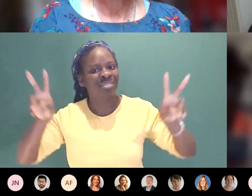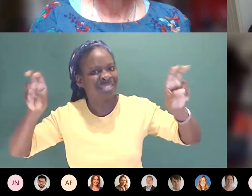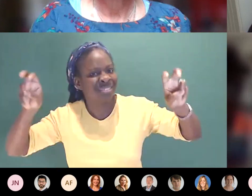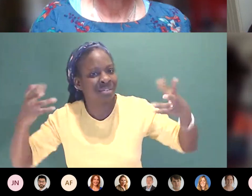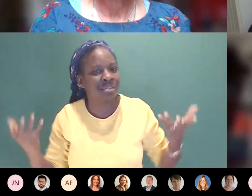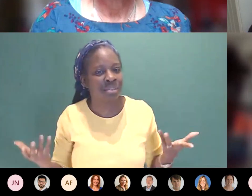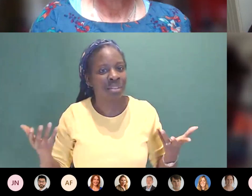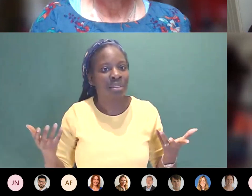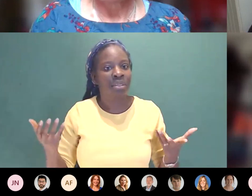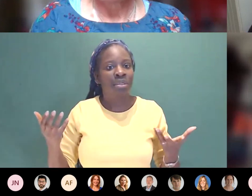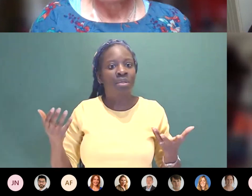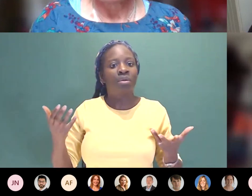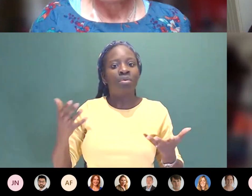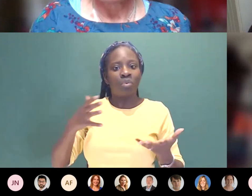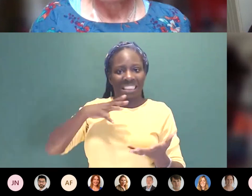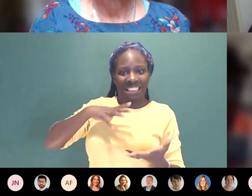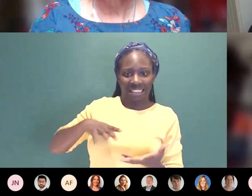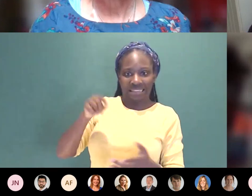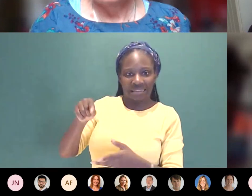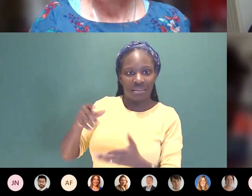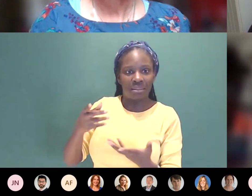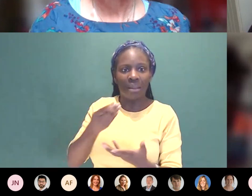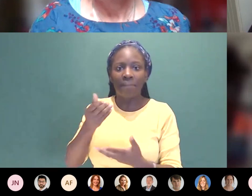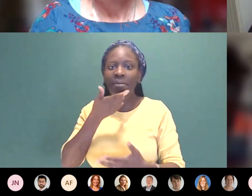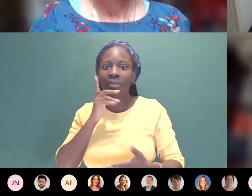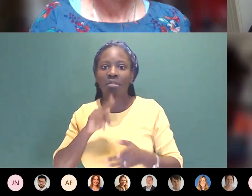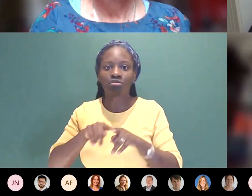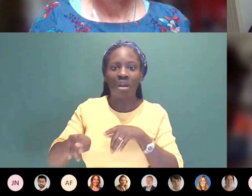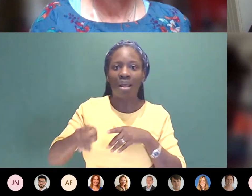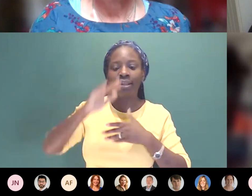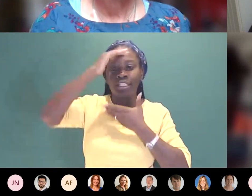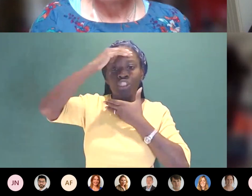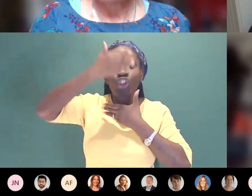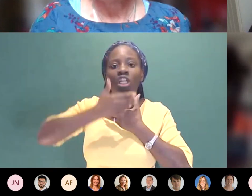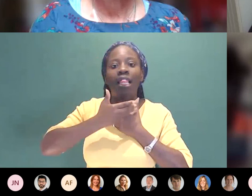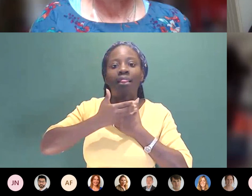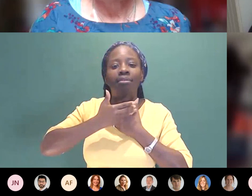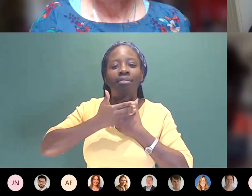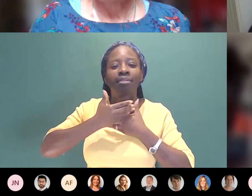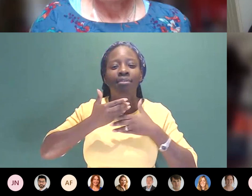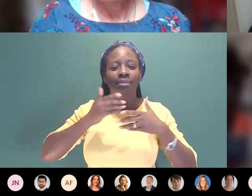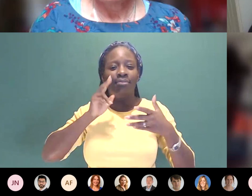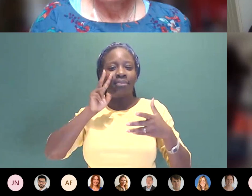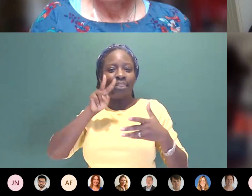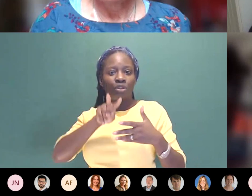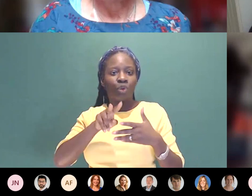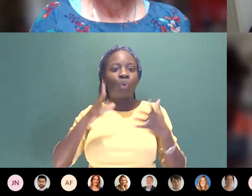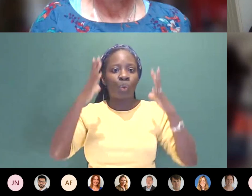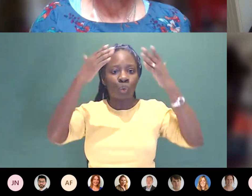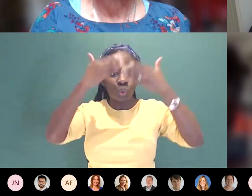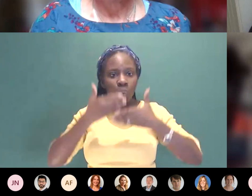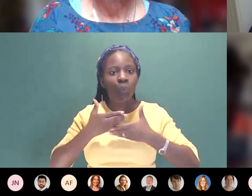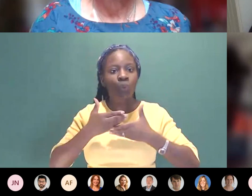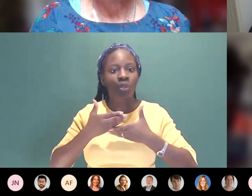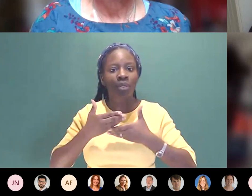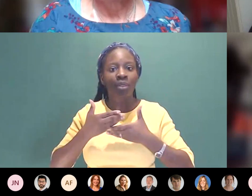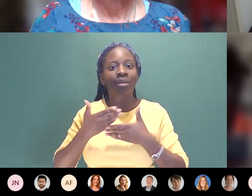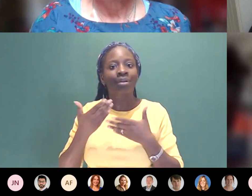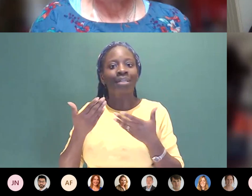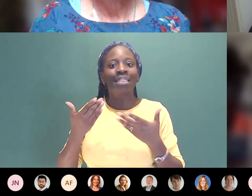also have tried the shields. Some people try to wear shields instead of masks, and actually doesn't have the same effect in terms